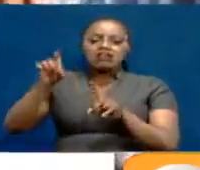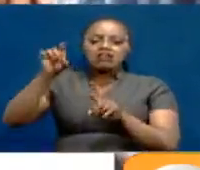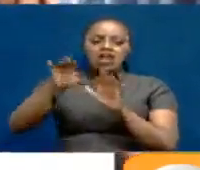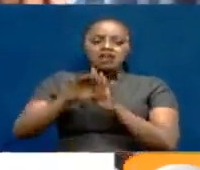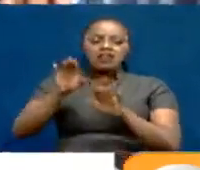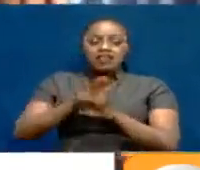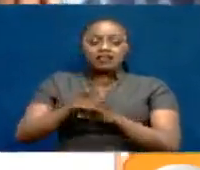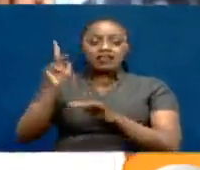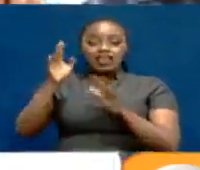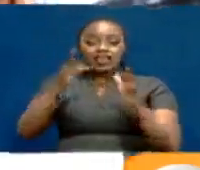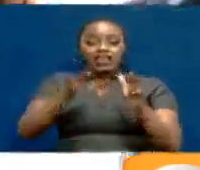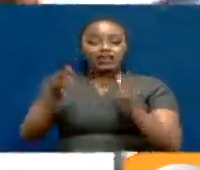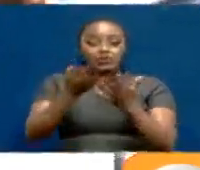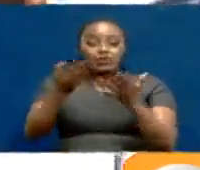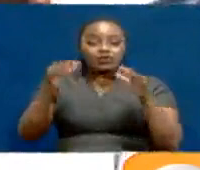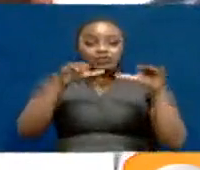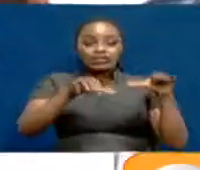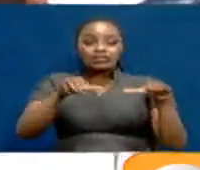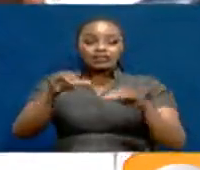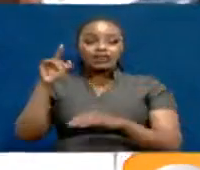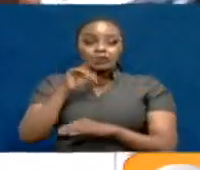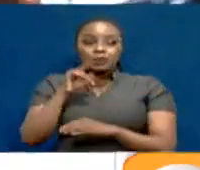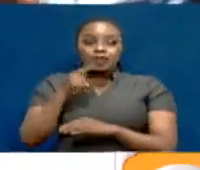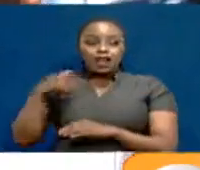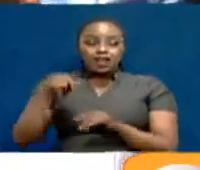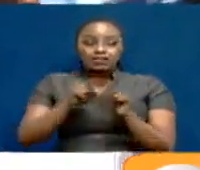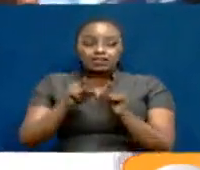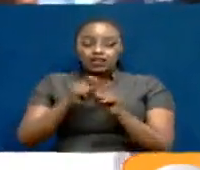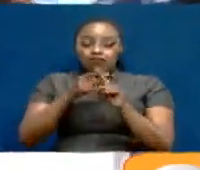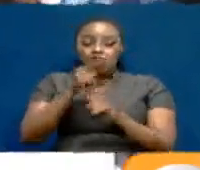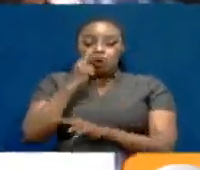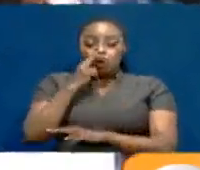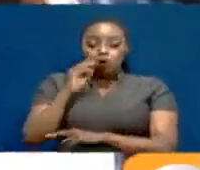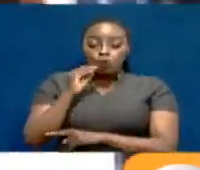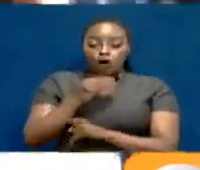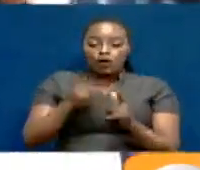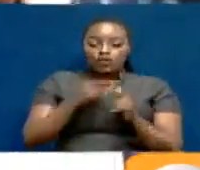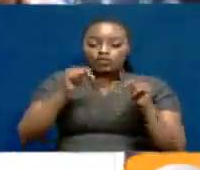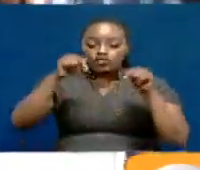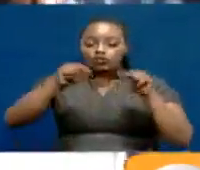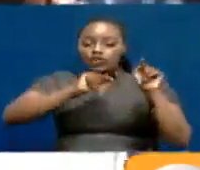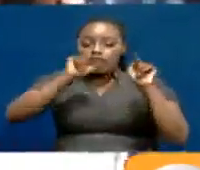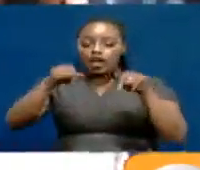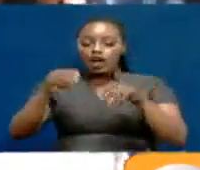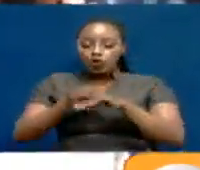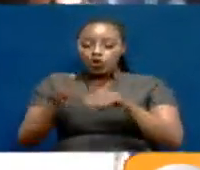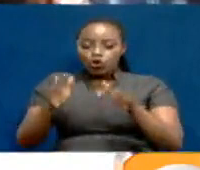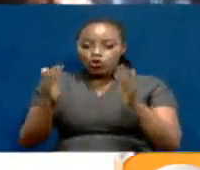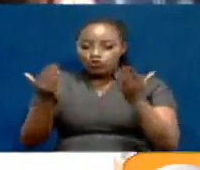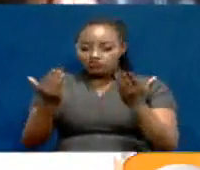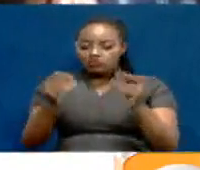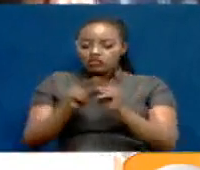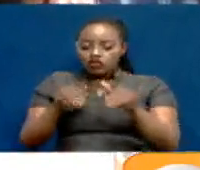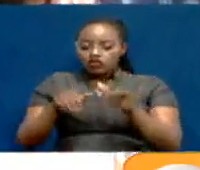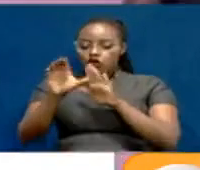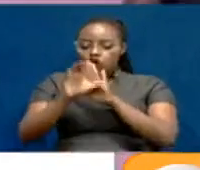yamepanda. Mwananchi wa kawaida anaumia. Imebidi tutoke katika manyumba zetu na tukuje leo barabarani kulingana na